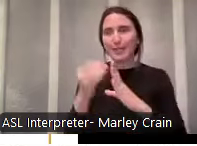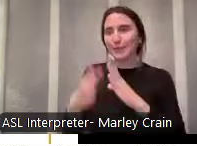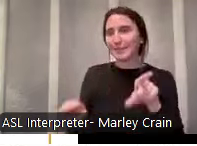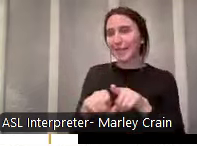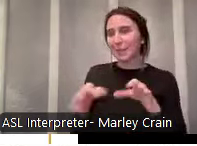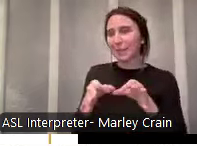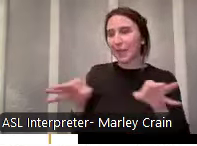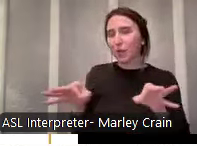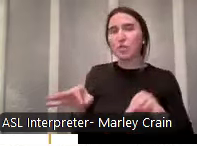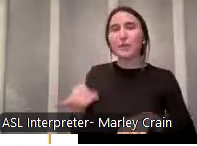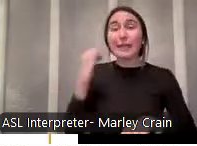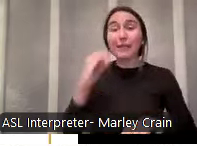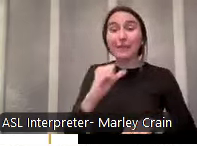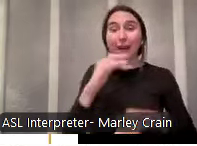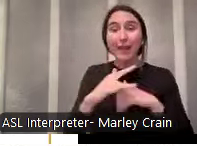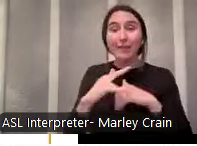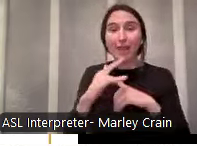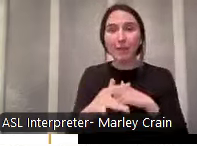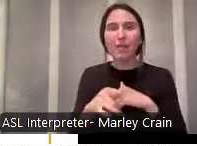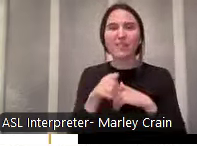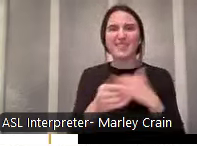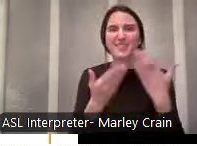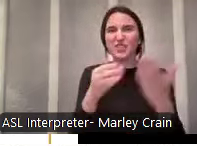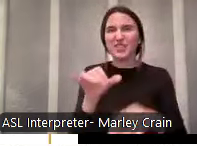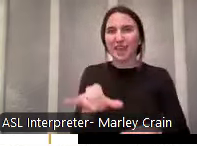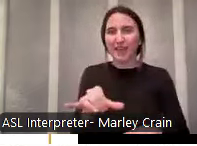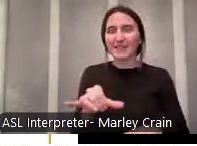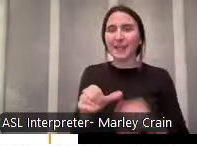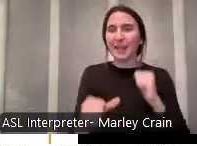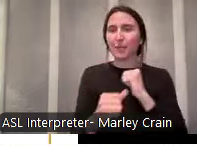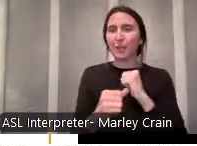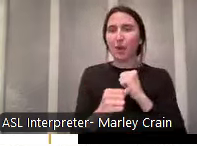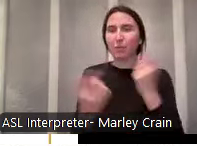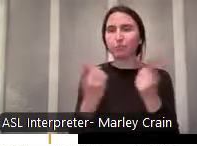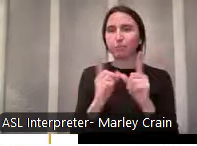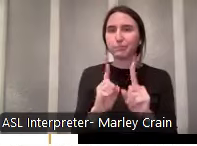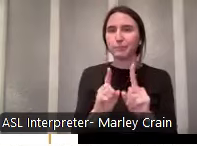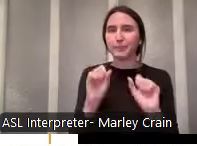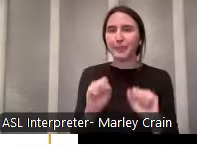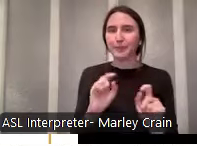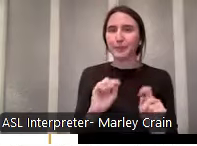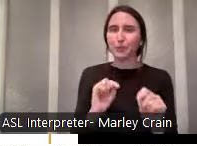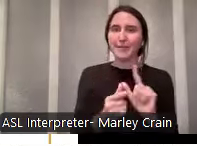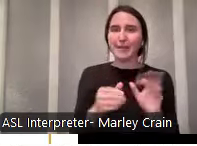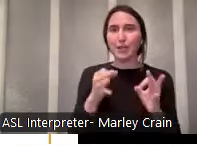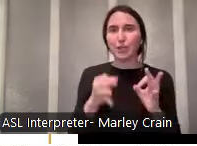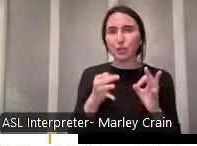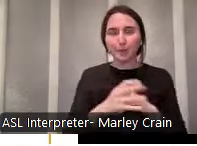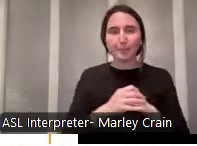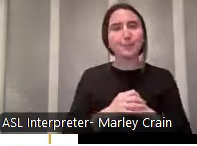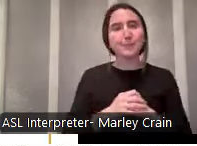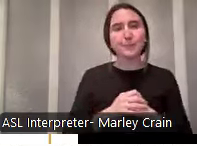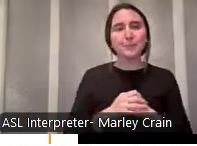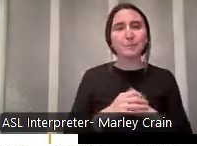certainly would encourage people to email the Bilingual Special Education Programs Office. This is a subset of